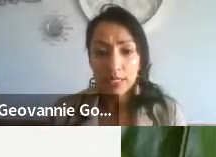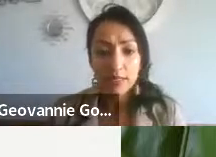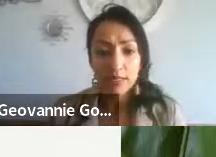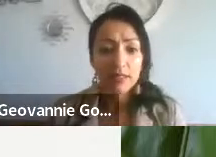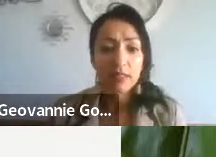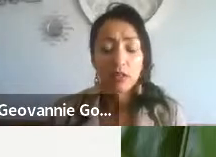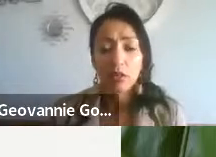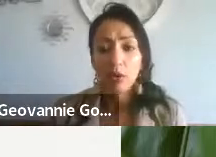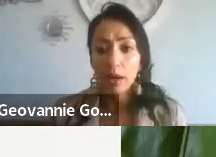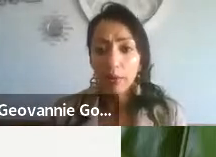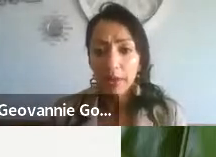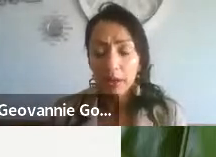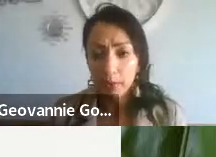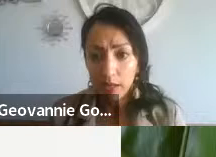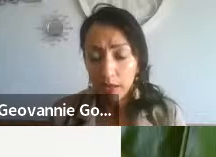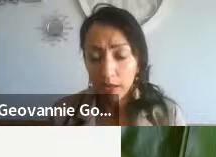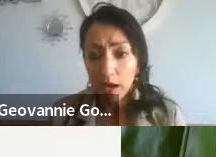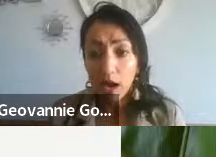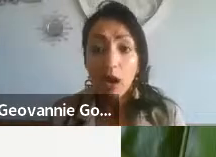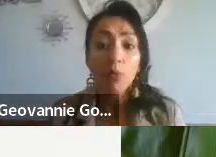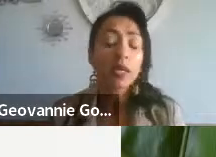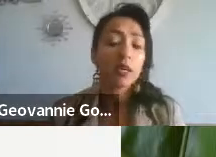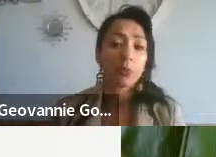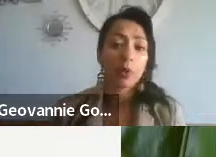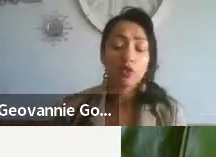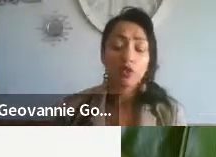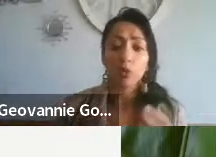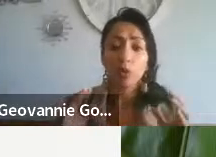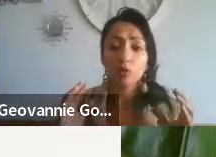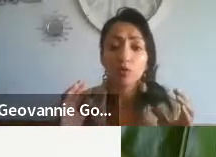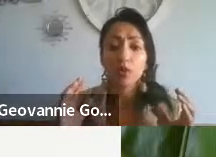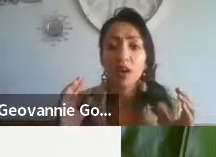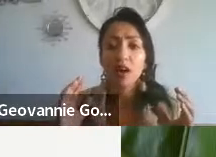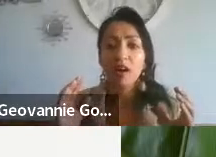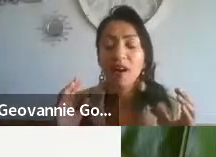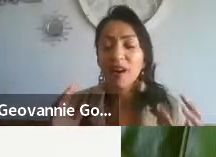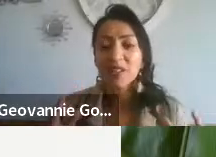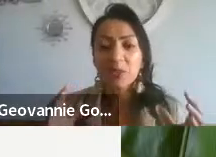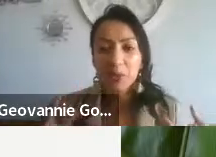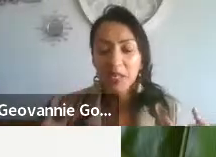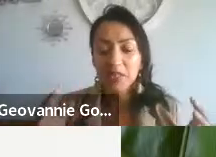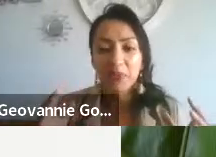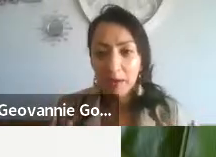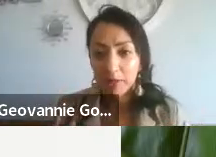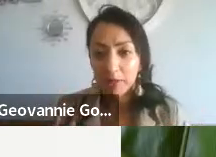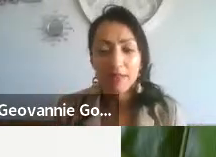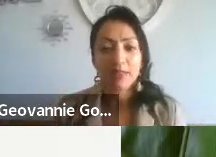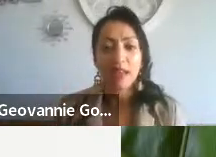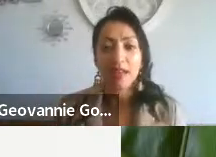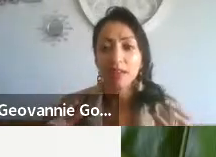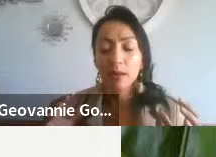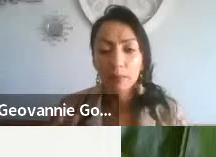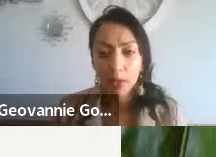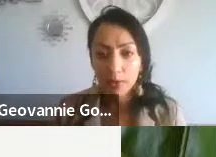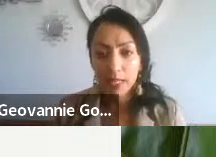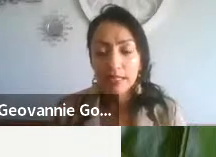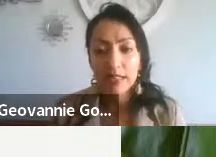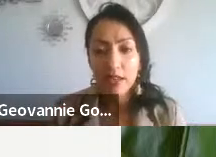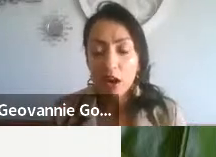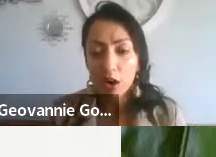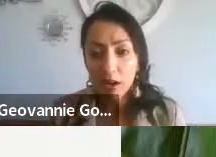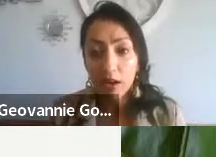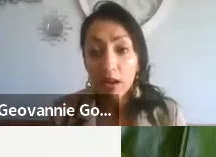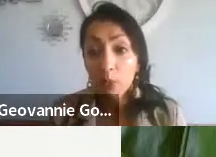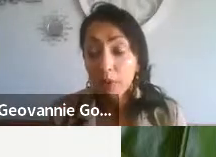grants addresses, health equity and how we can reach to those hard to reach families and